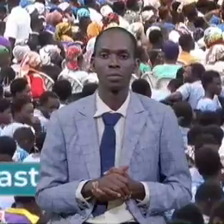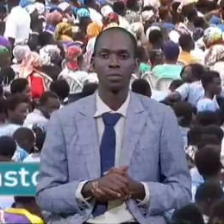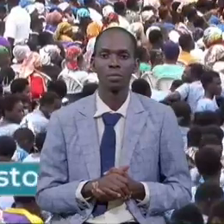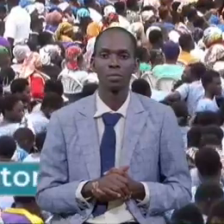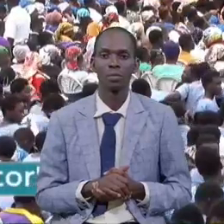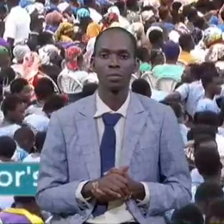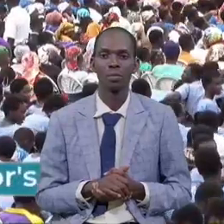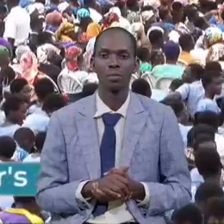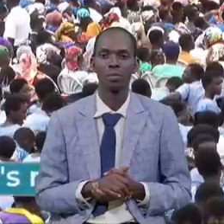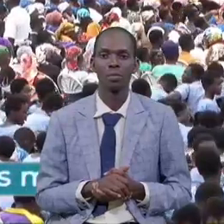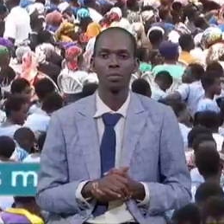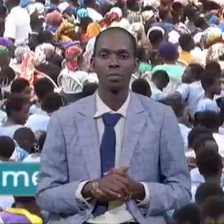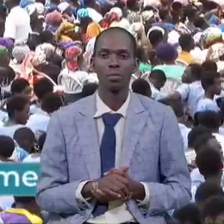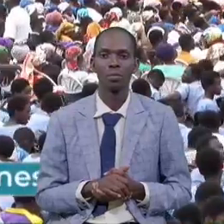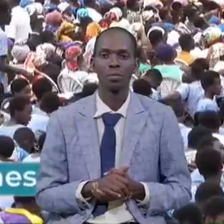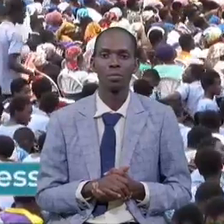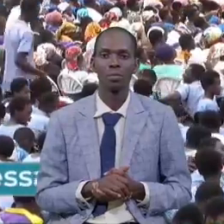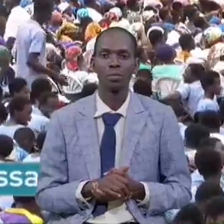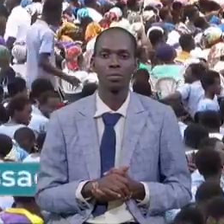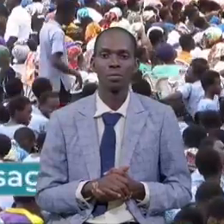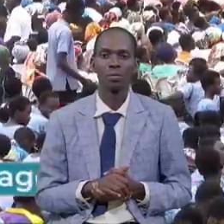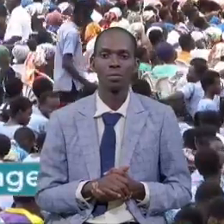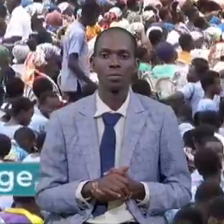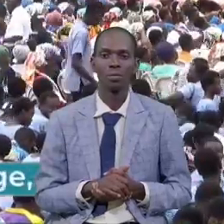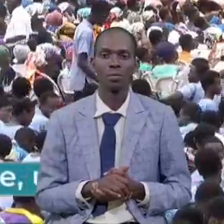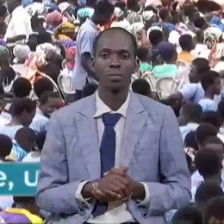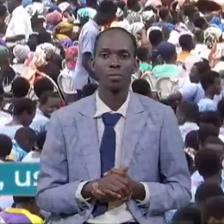everywhere, get to the people.